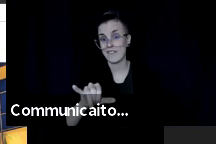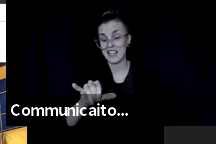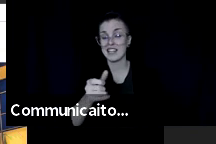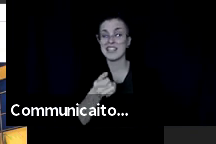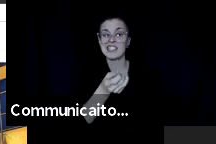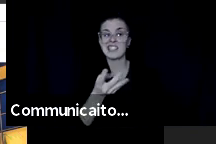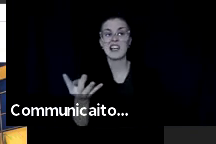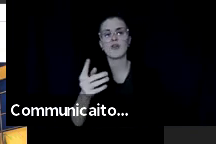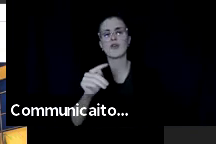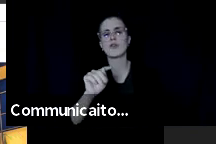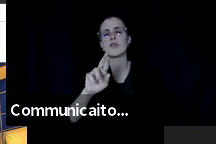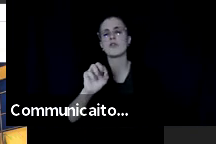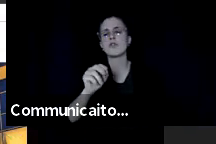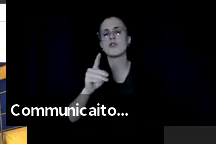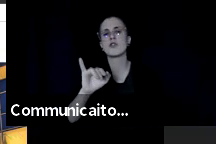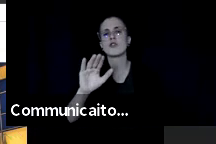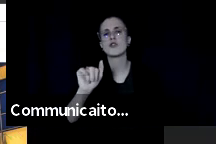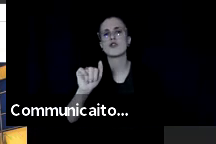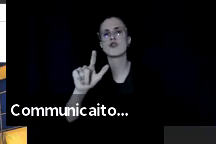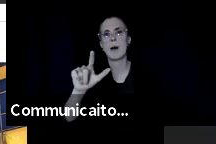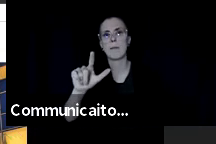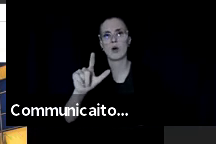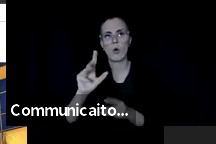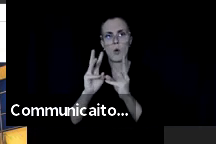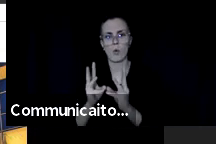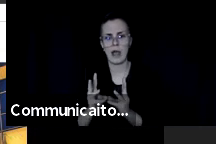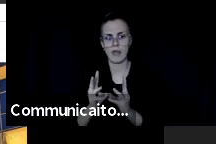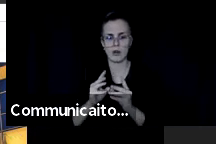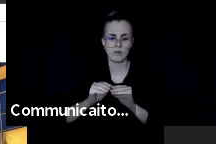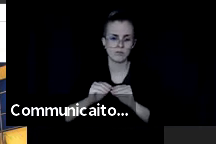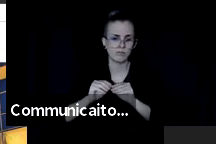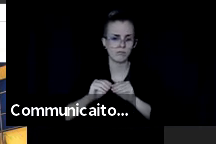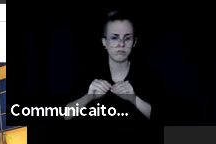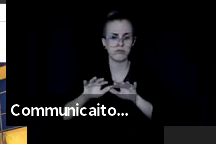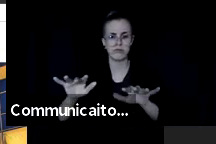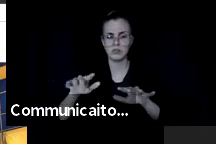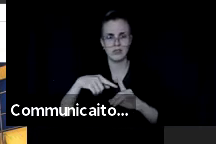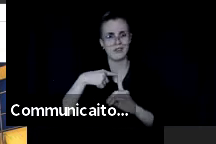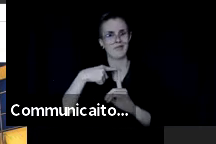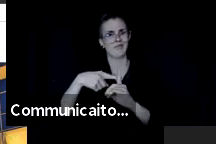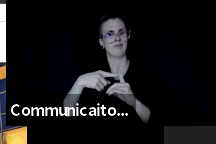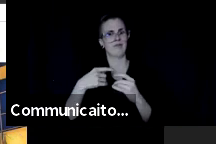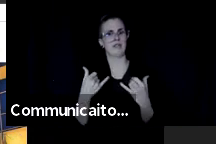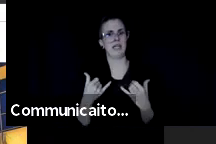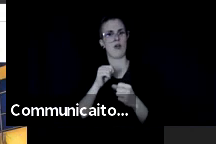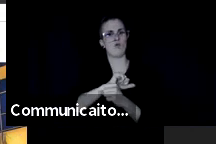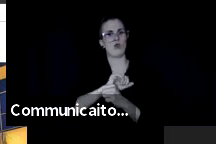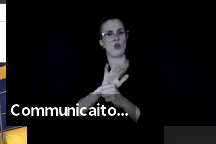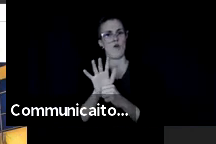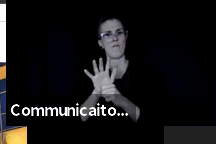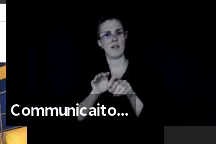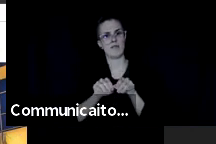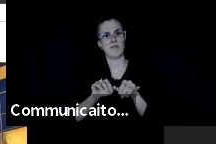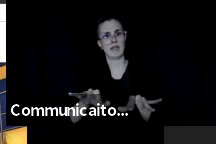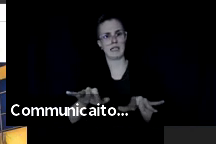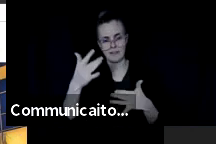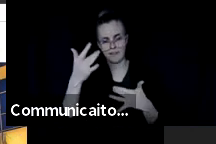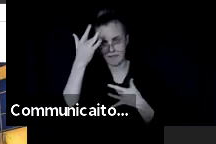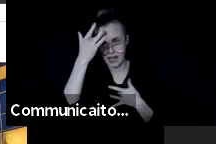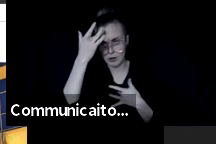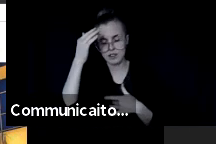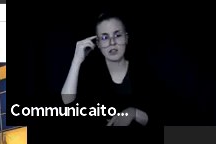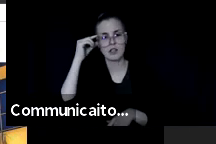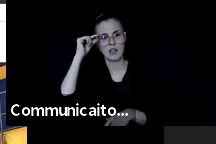events and the COVID-19 virus. There has been much for